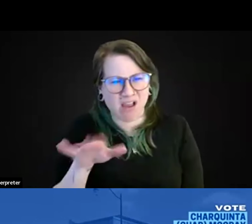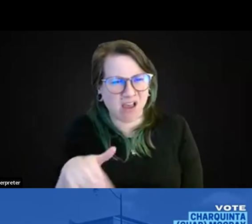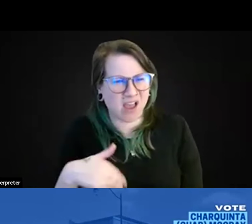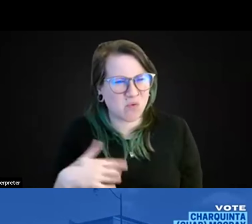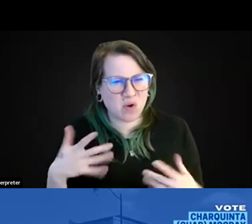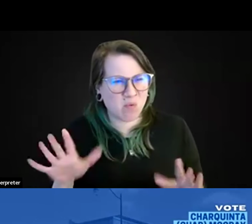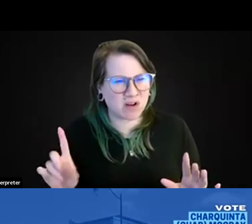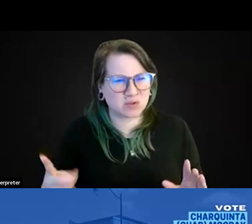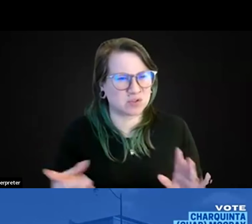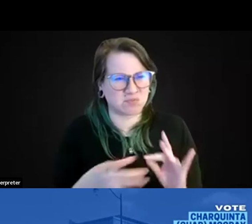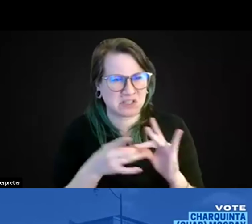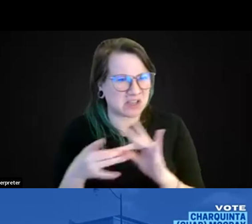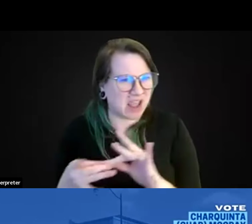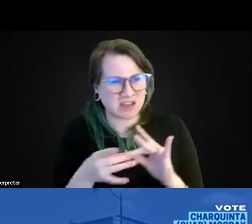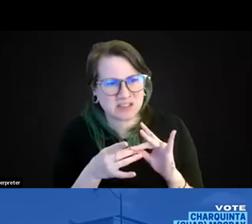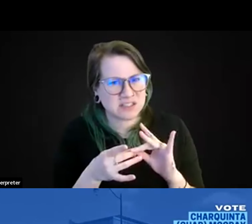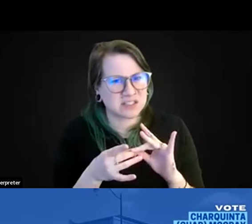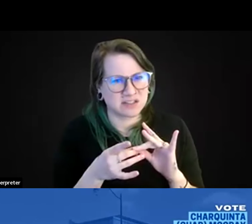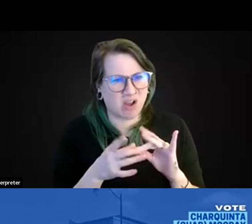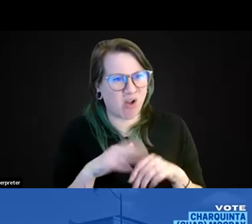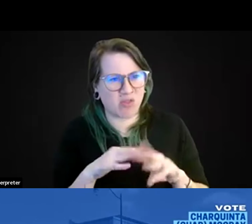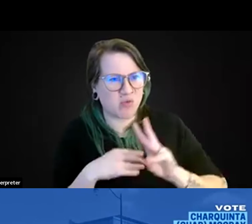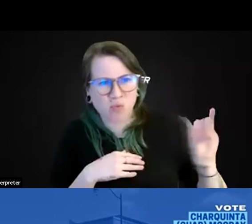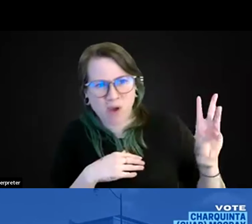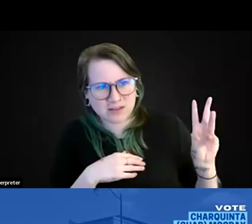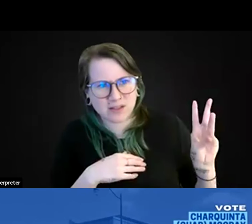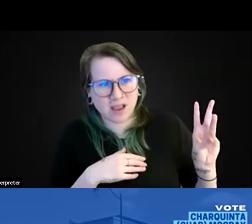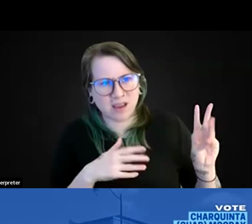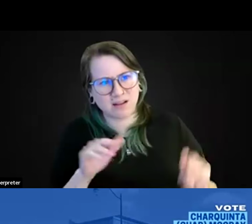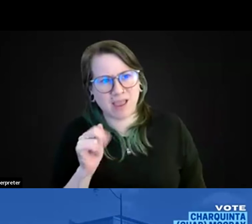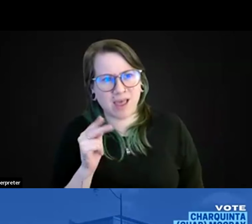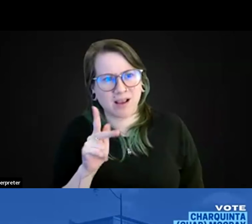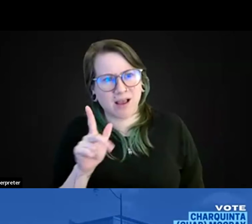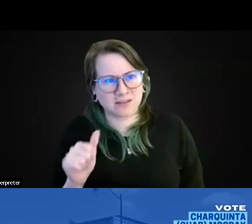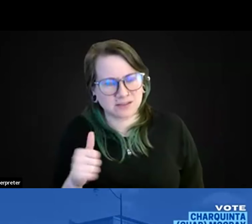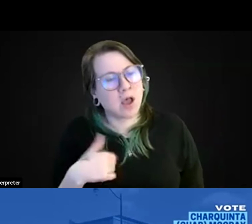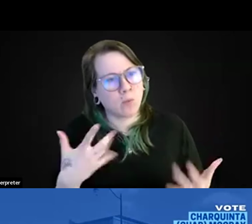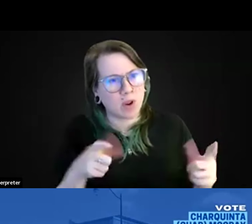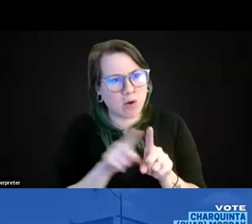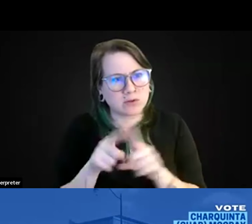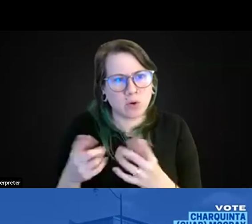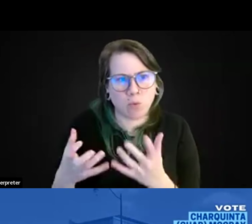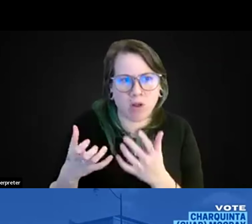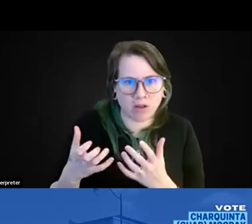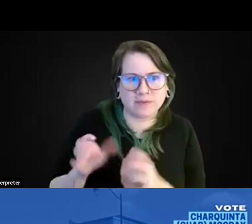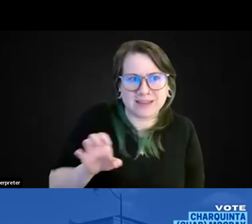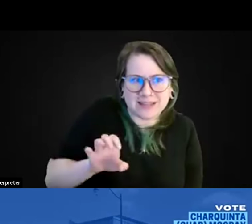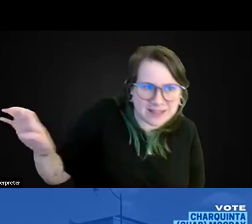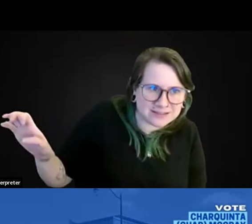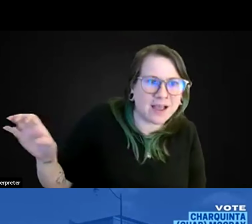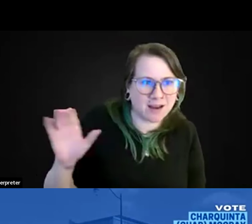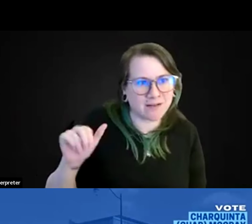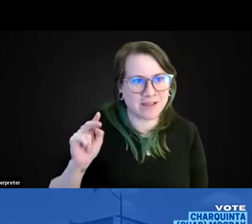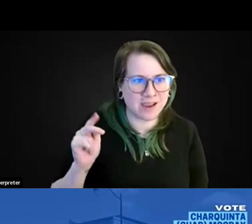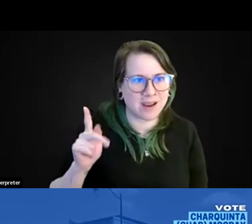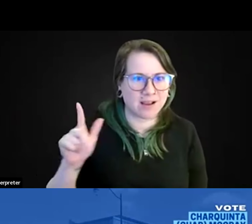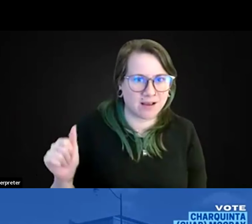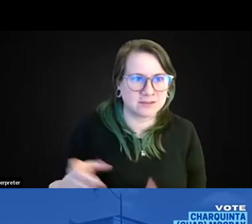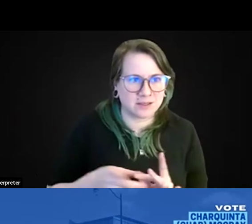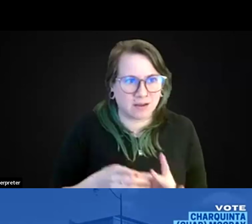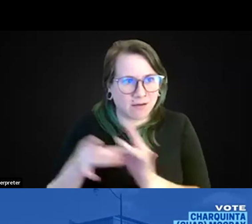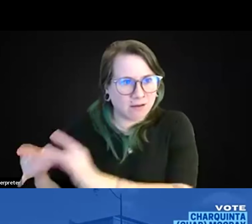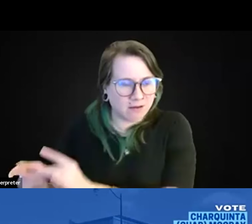be connected on the west side of the Anacostia with trails. We also want to be connected on the east side of the Anacostia